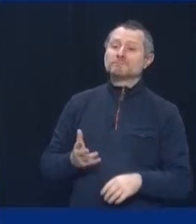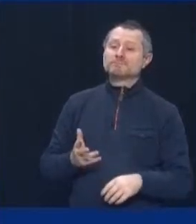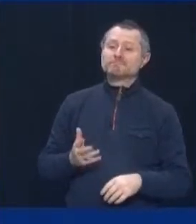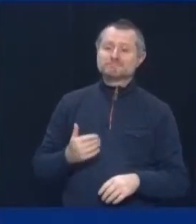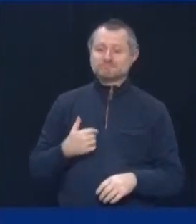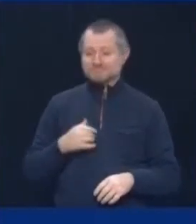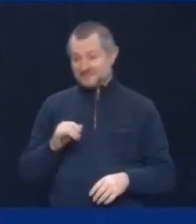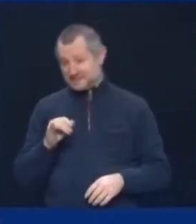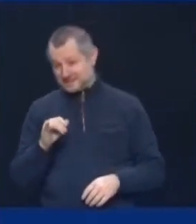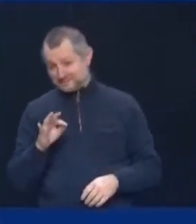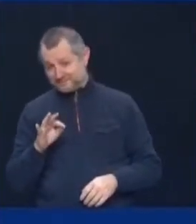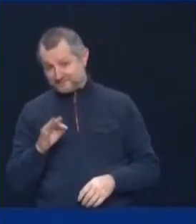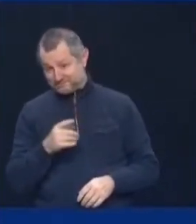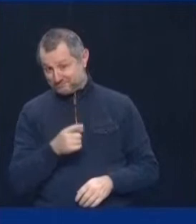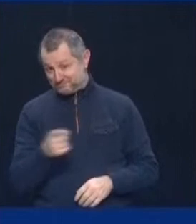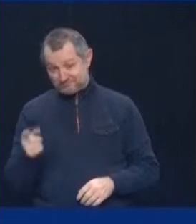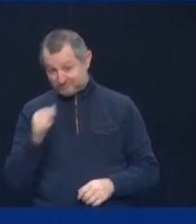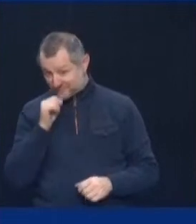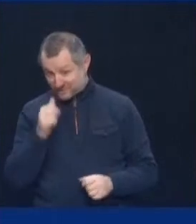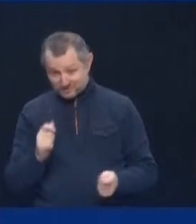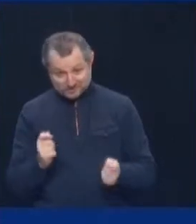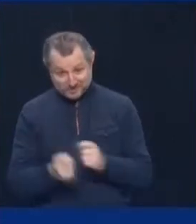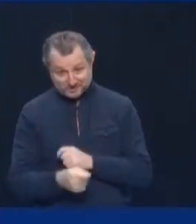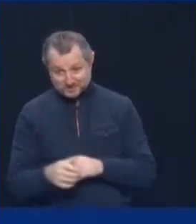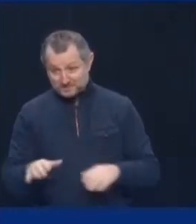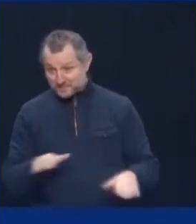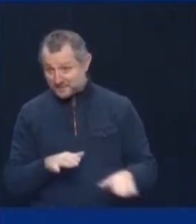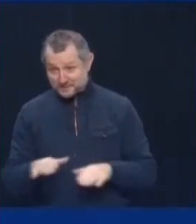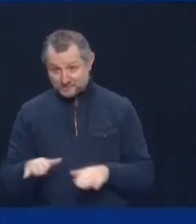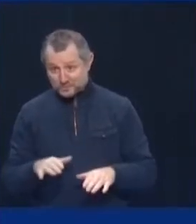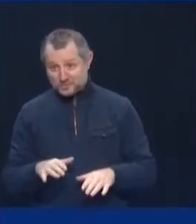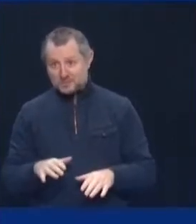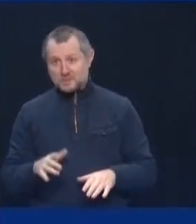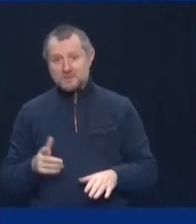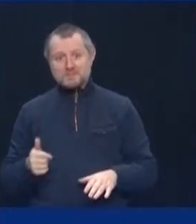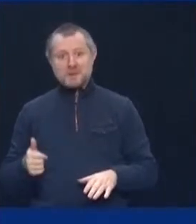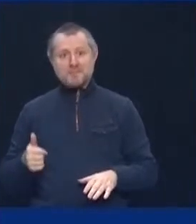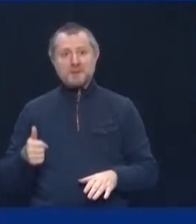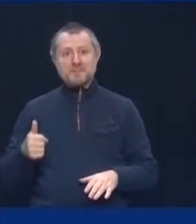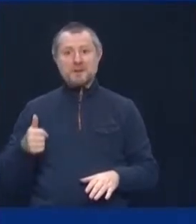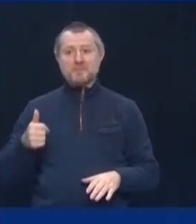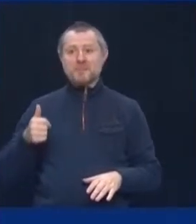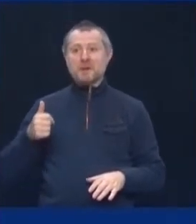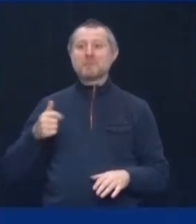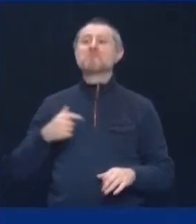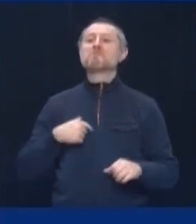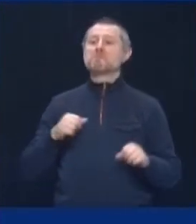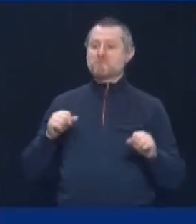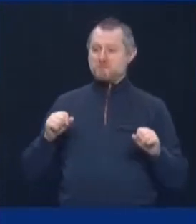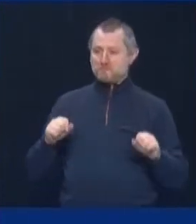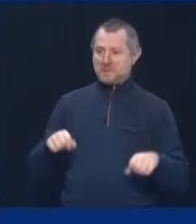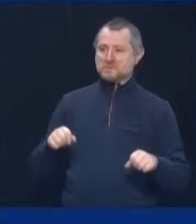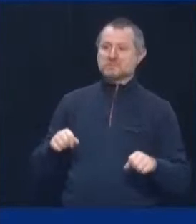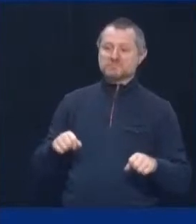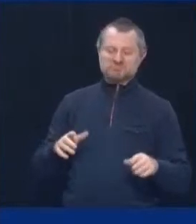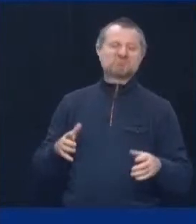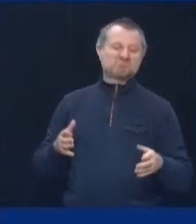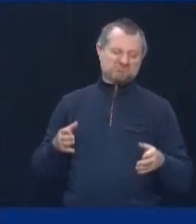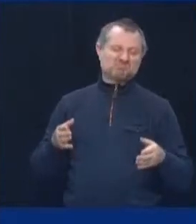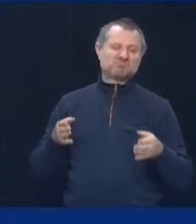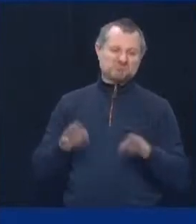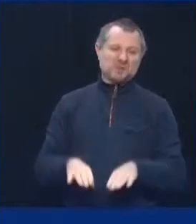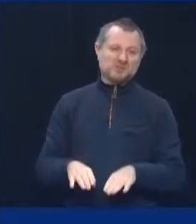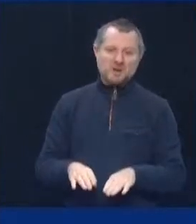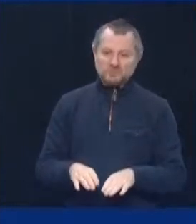different and these numbers keep going up, you could see a shutdown, I say probably